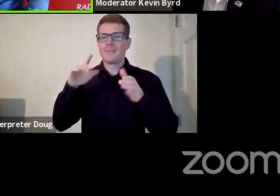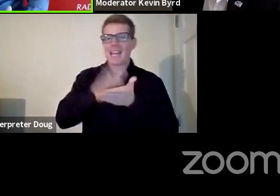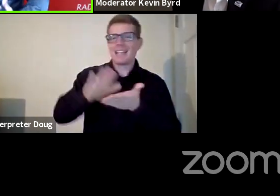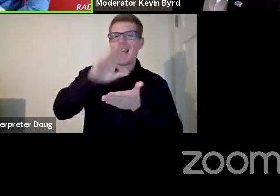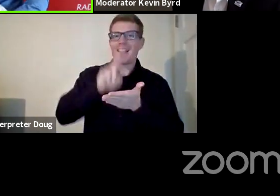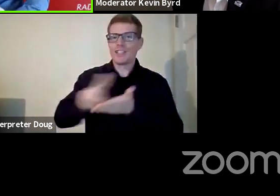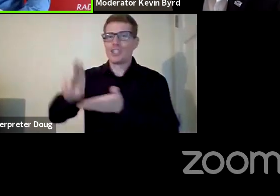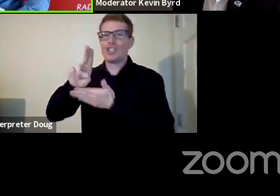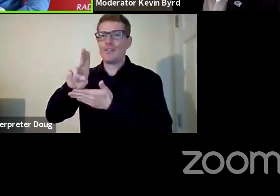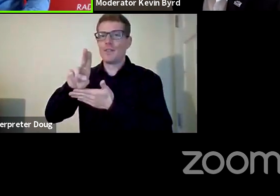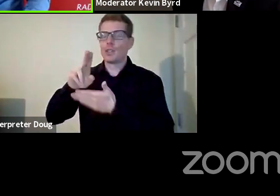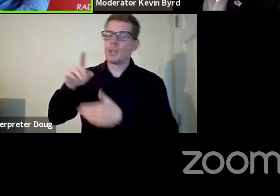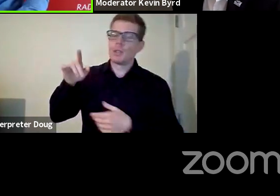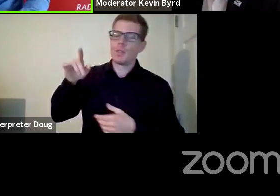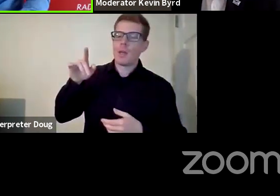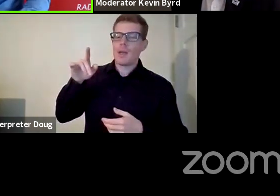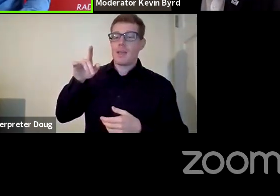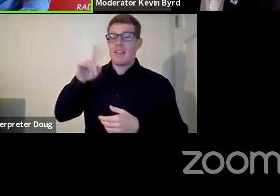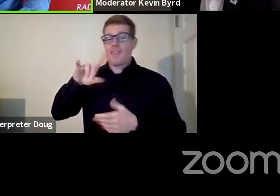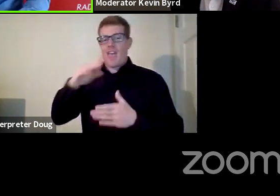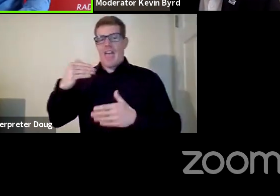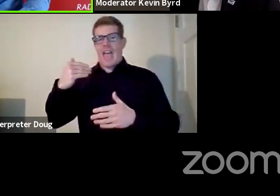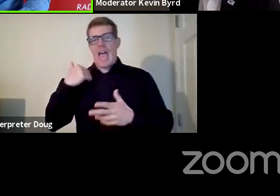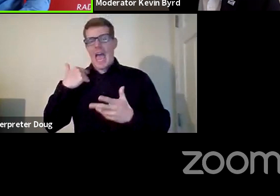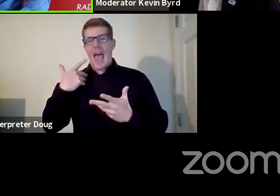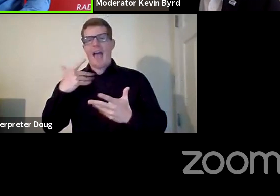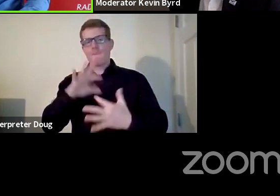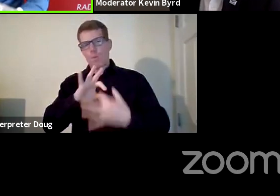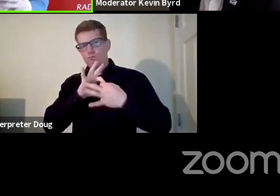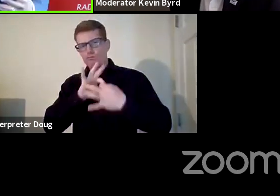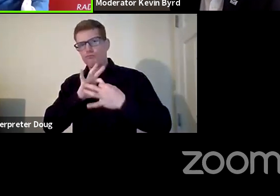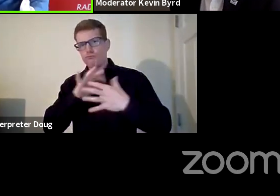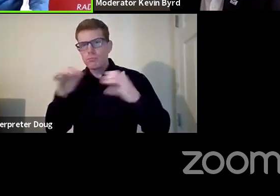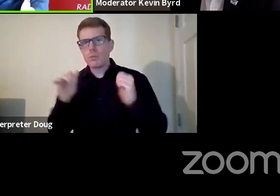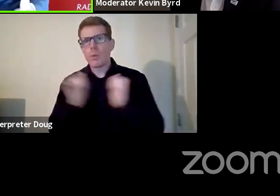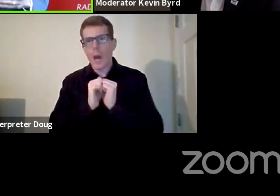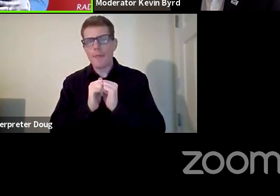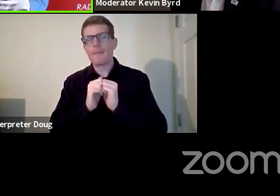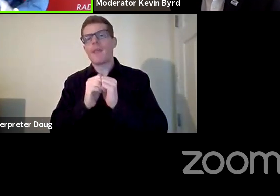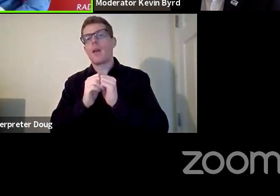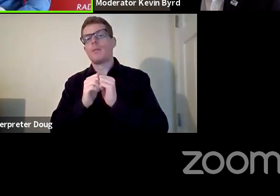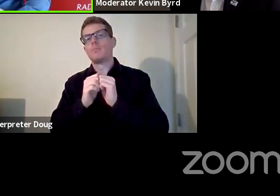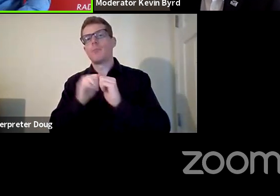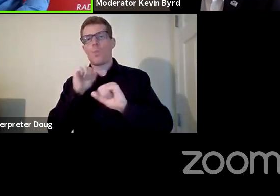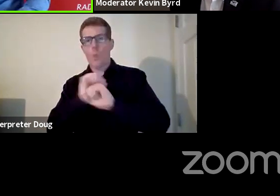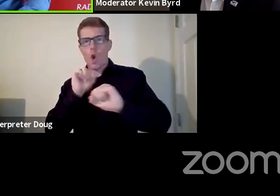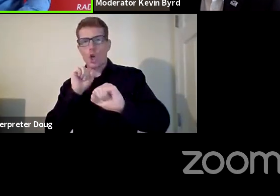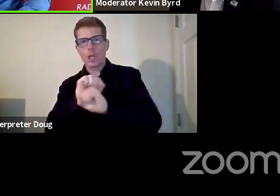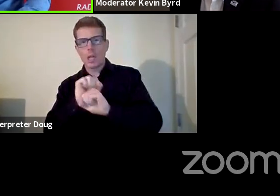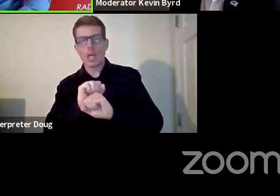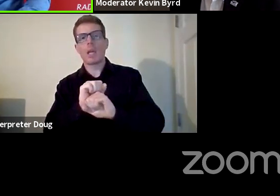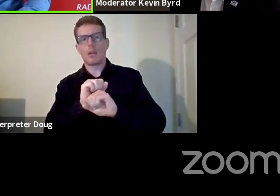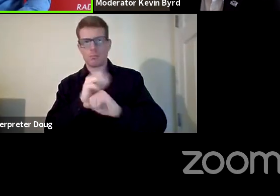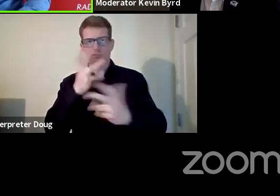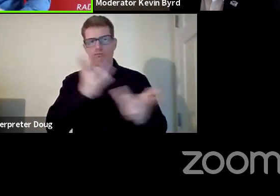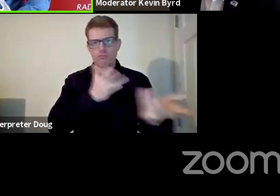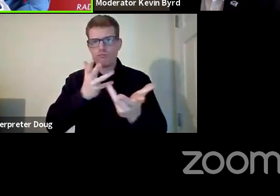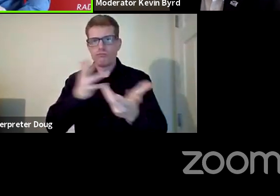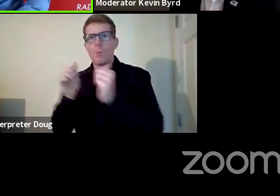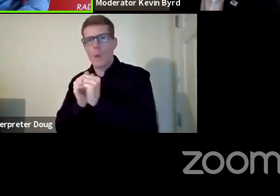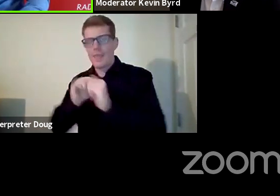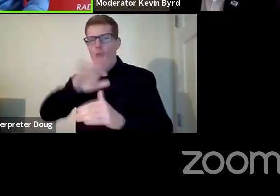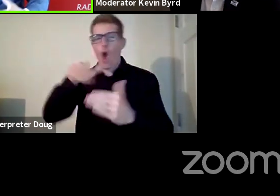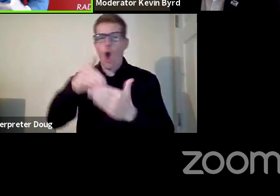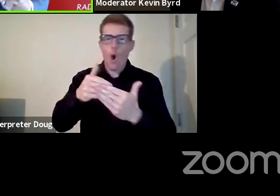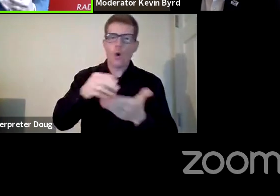with our private institutions as well. And so it really provides a great avenue for all of the institutions to come together,